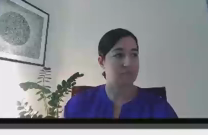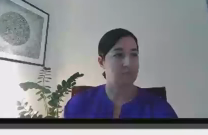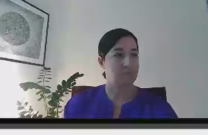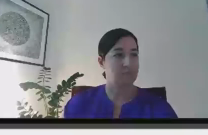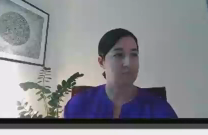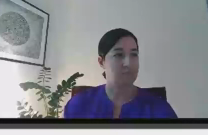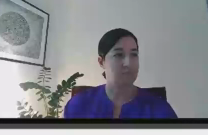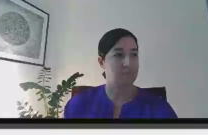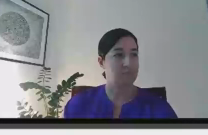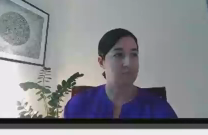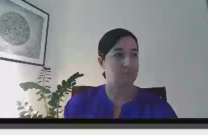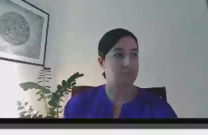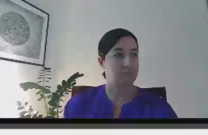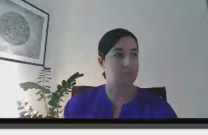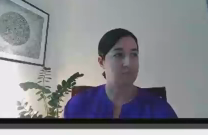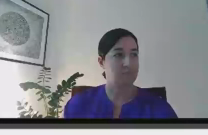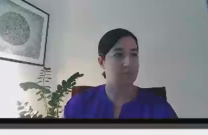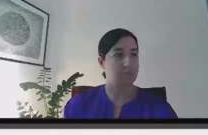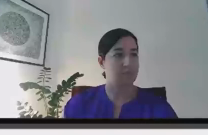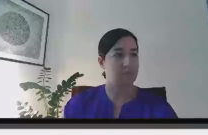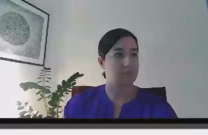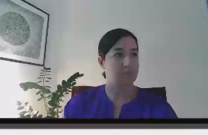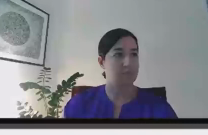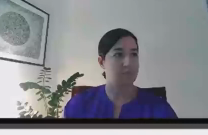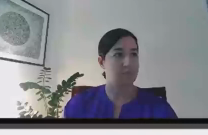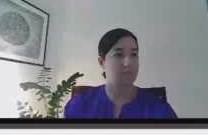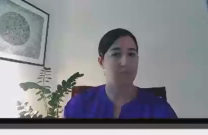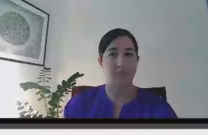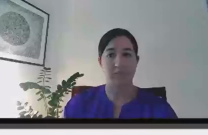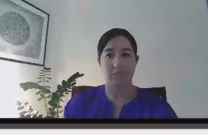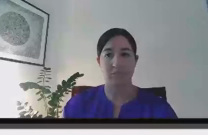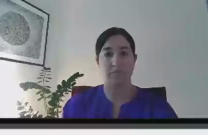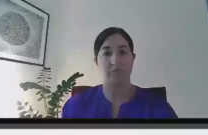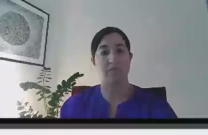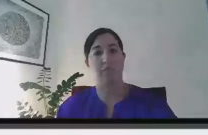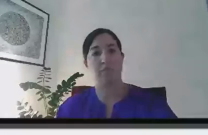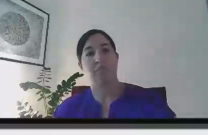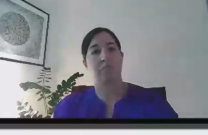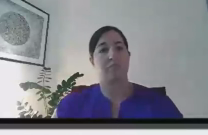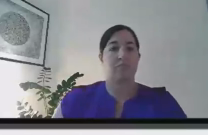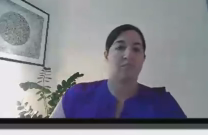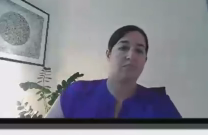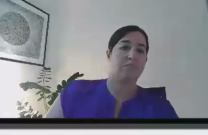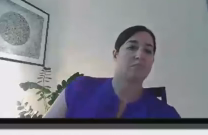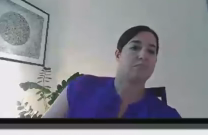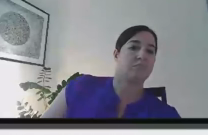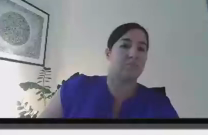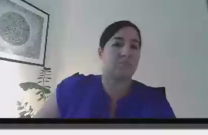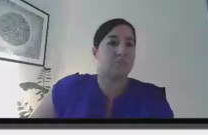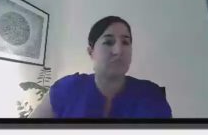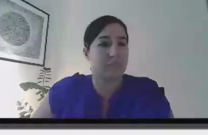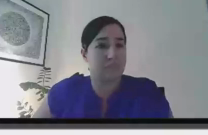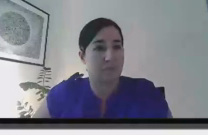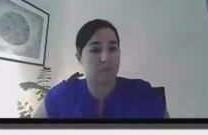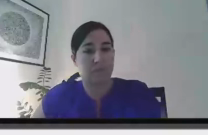are a little more scattered. They're not absolutely right next to each other. It's a lot of residential properties up in this area. Homes